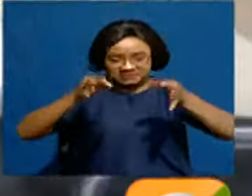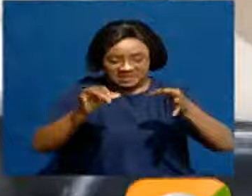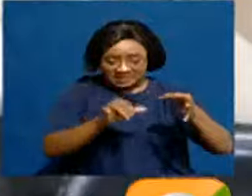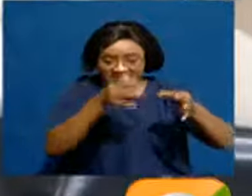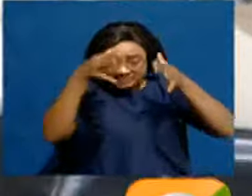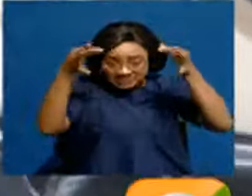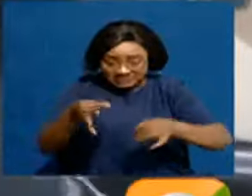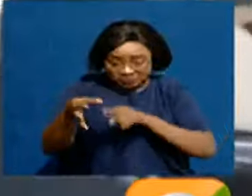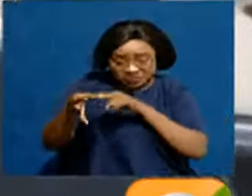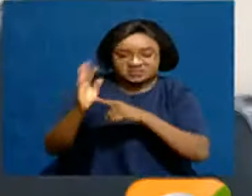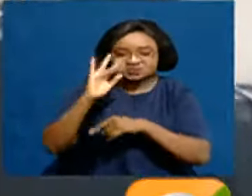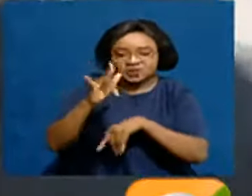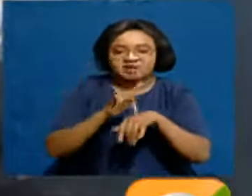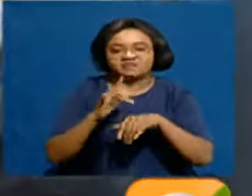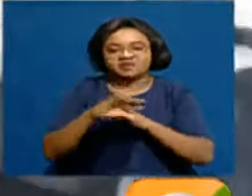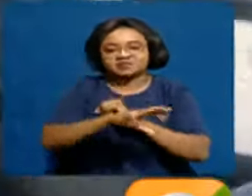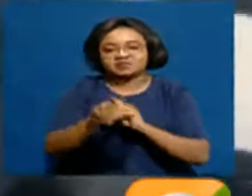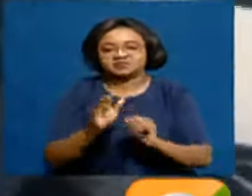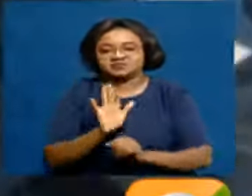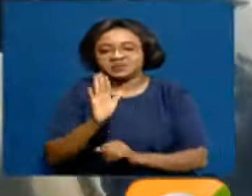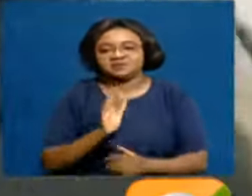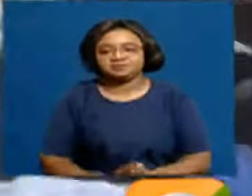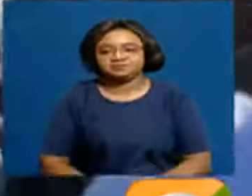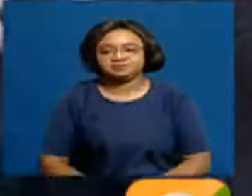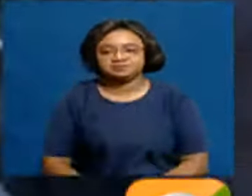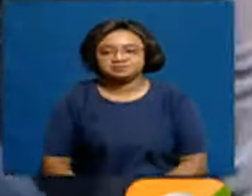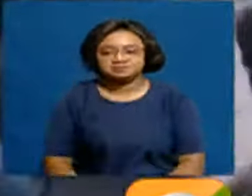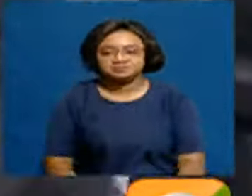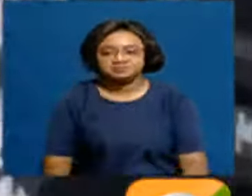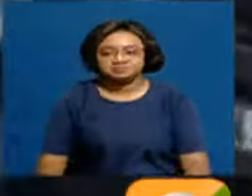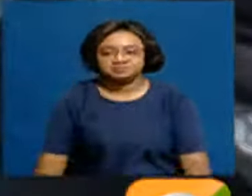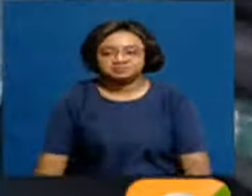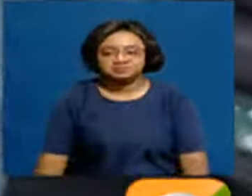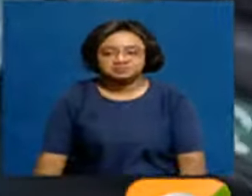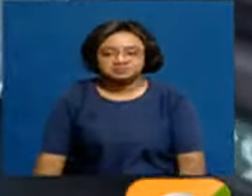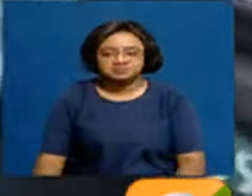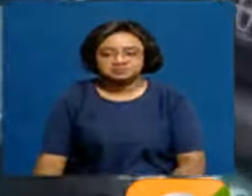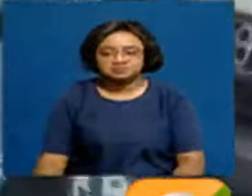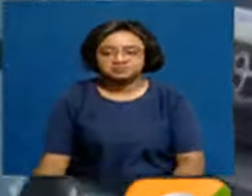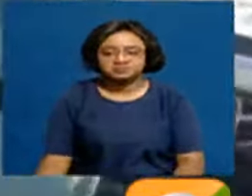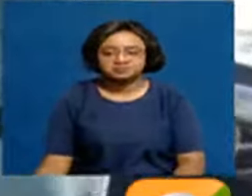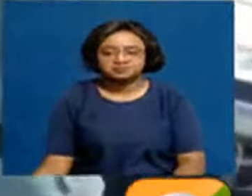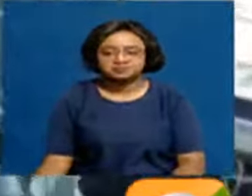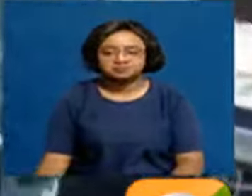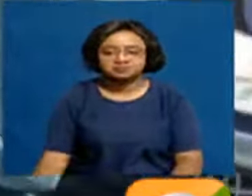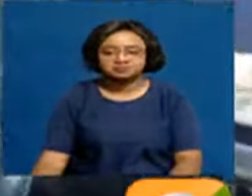shake the country. Otieno, Citizen TV.